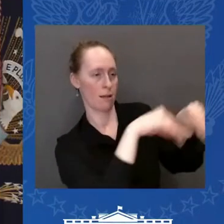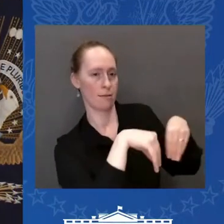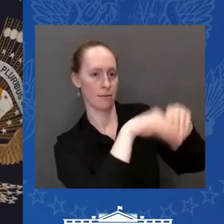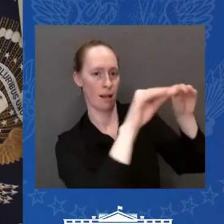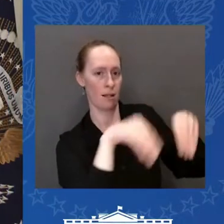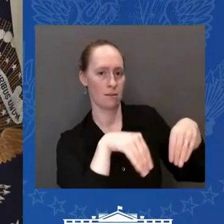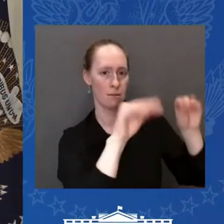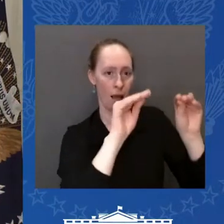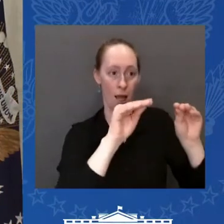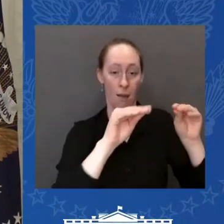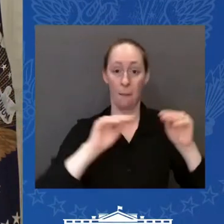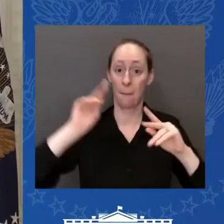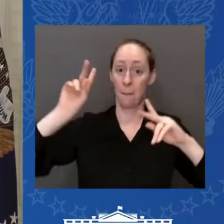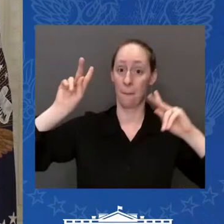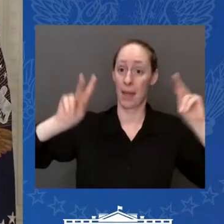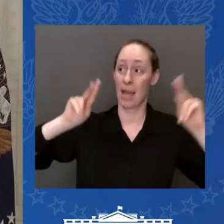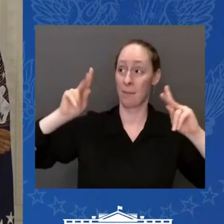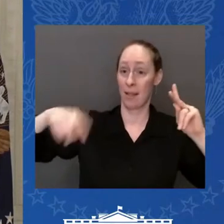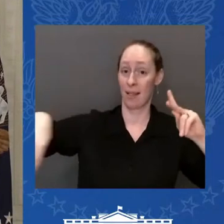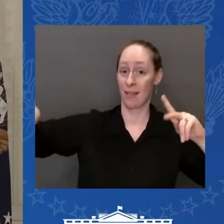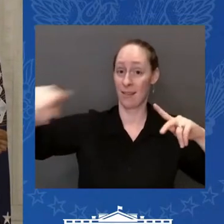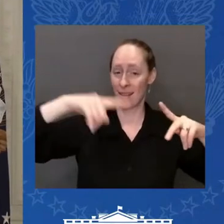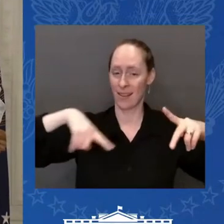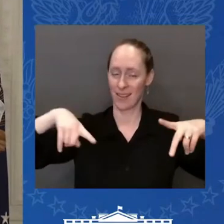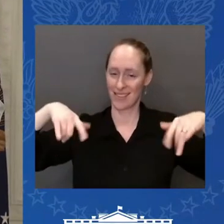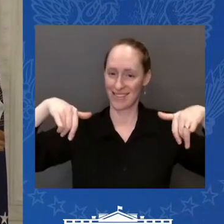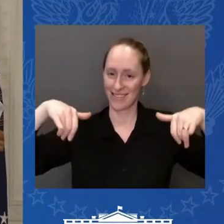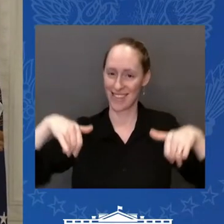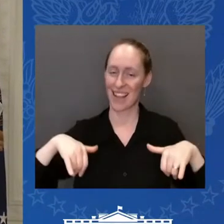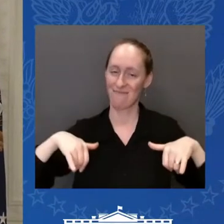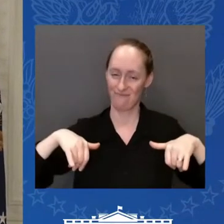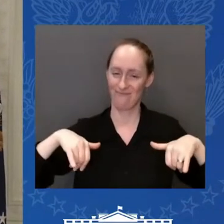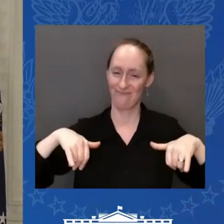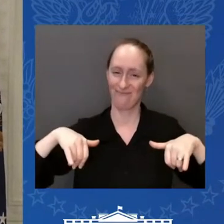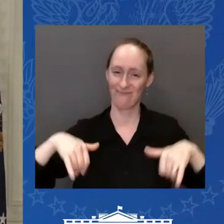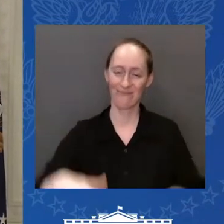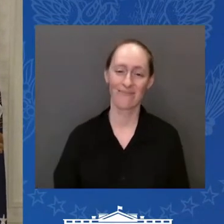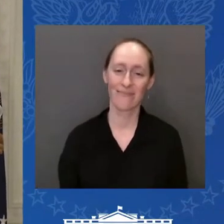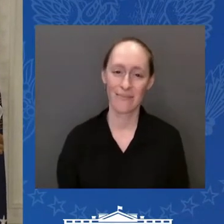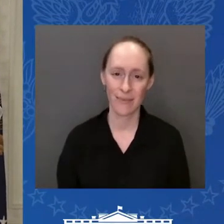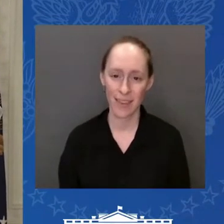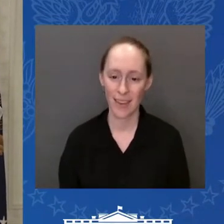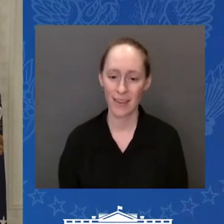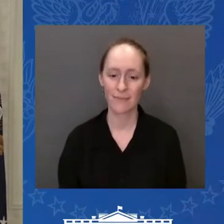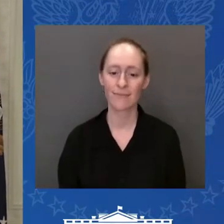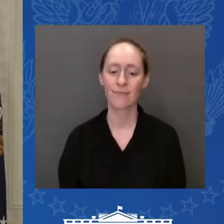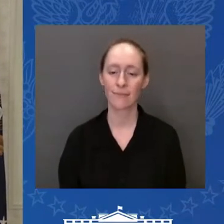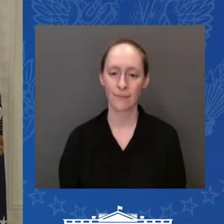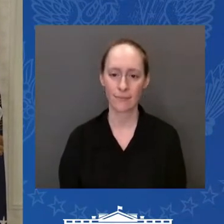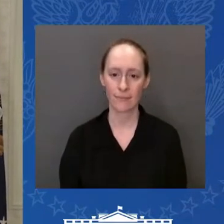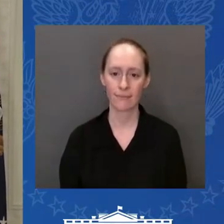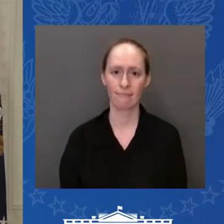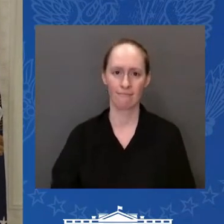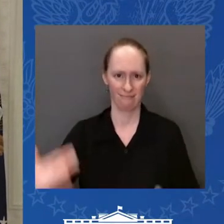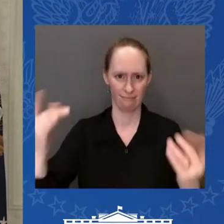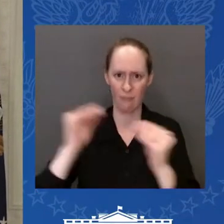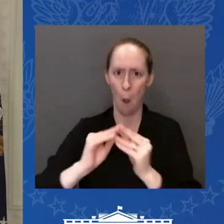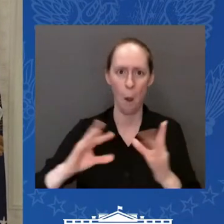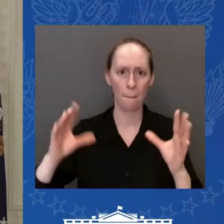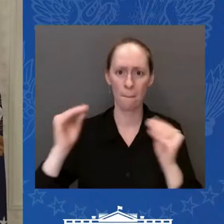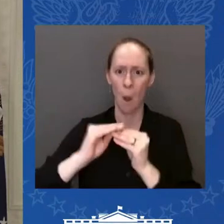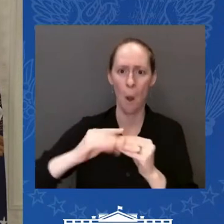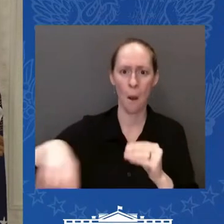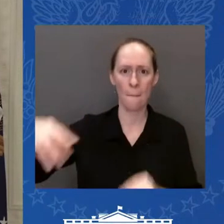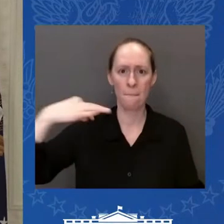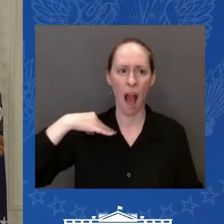you all. Over the last 2 years, more Americans applied to start a small business than any year in history, any year on record.